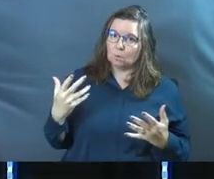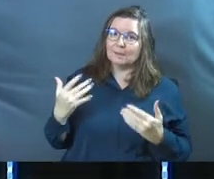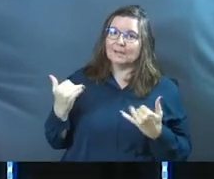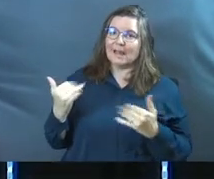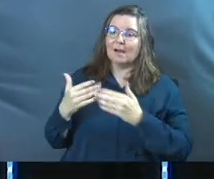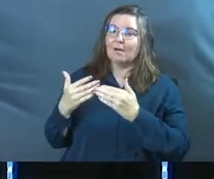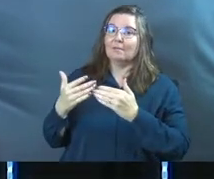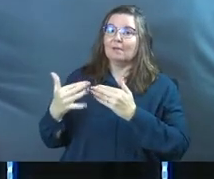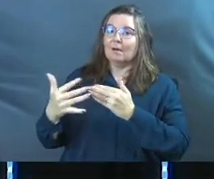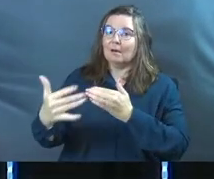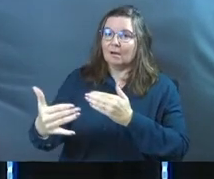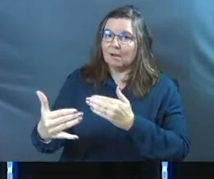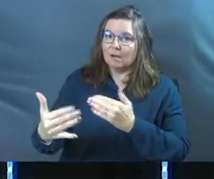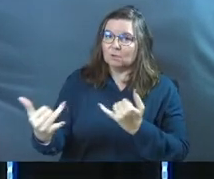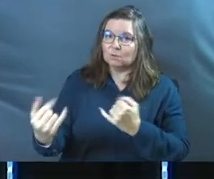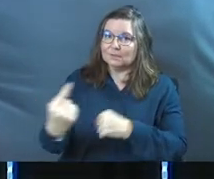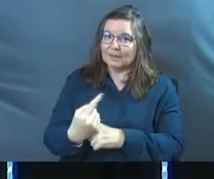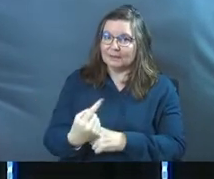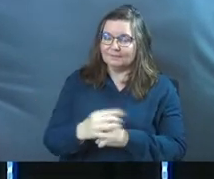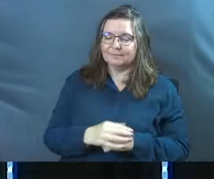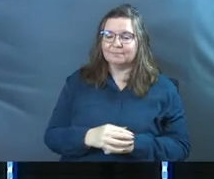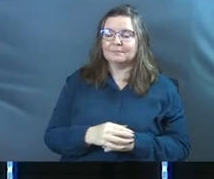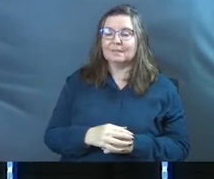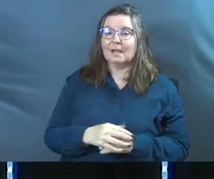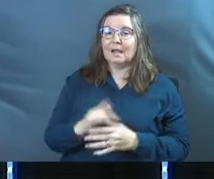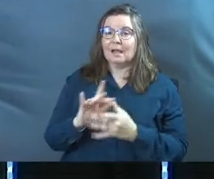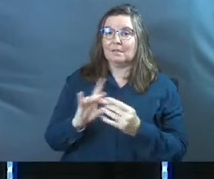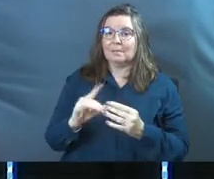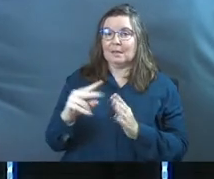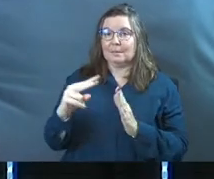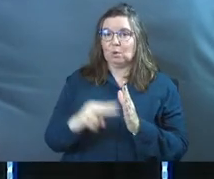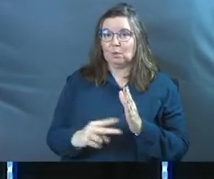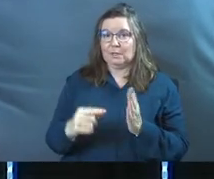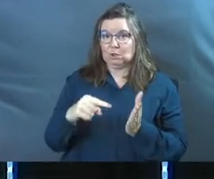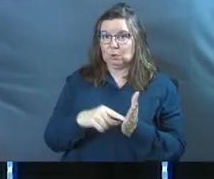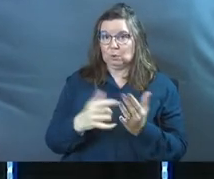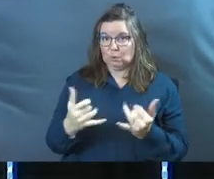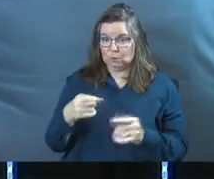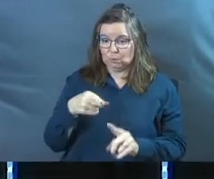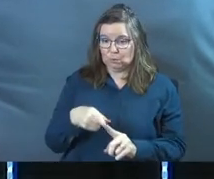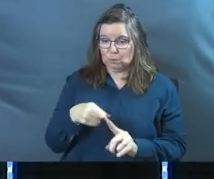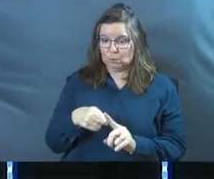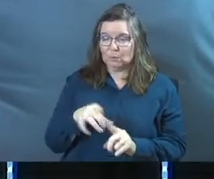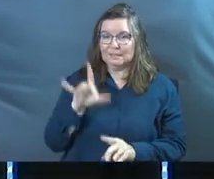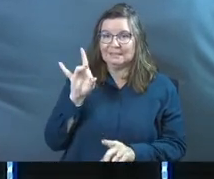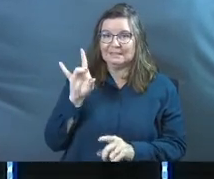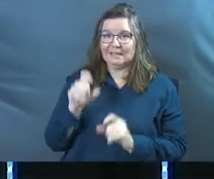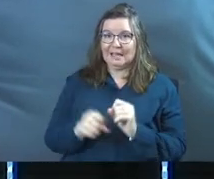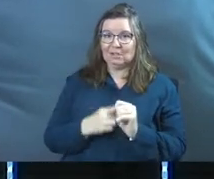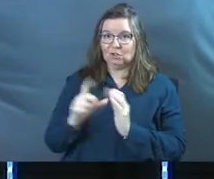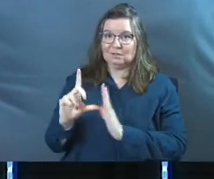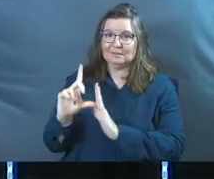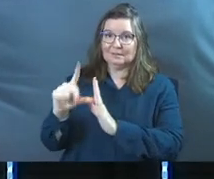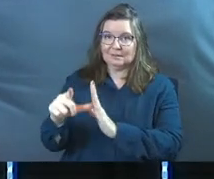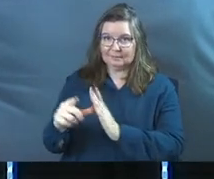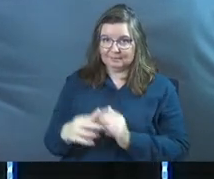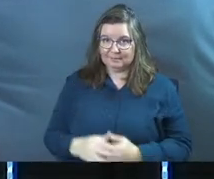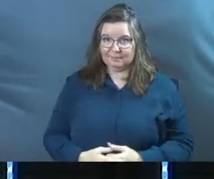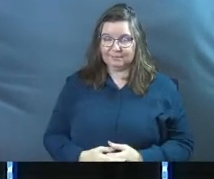fast forward to today. And the passage that I'm about to read to you is 8 years after that